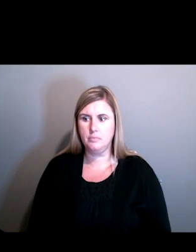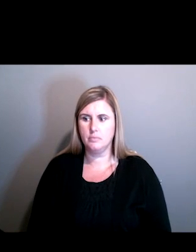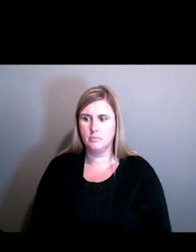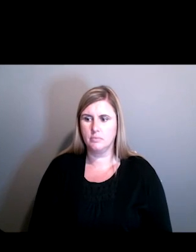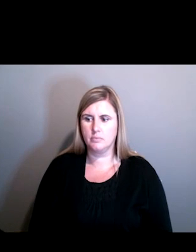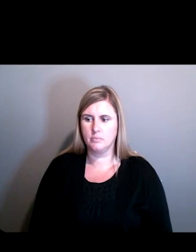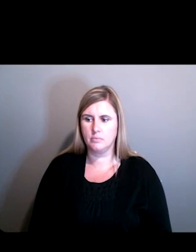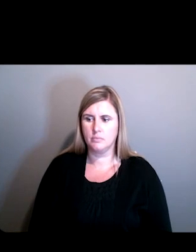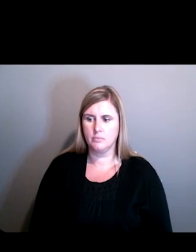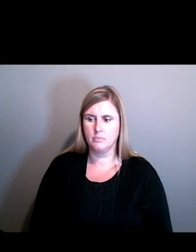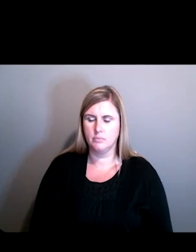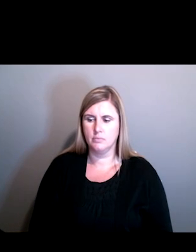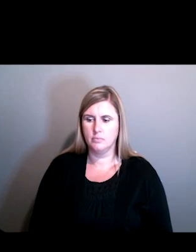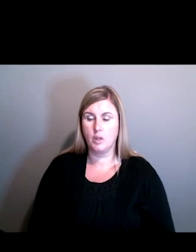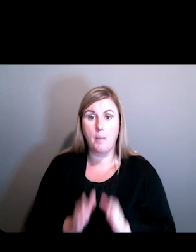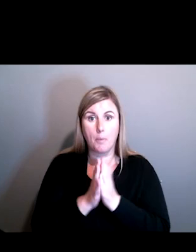Book. Book.